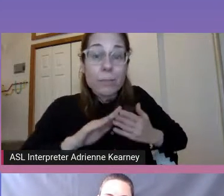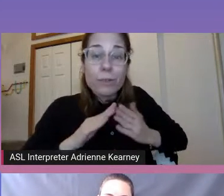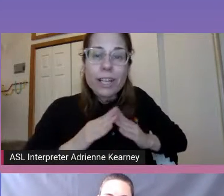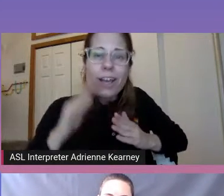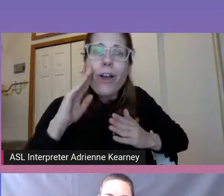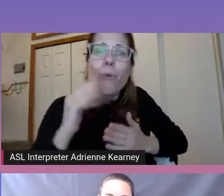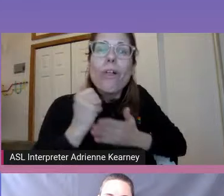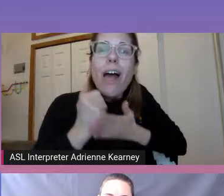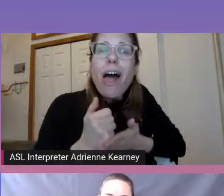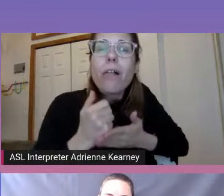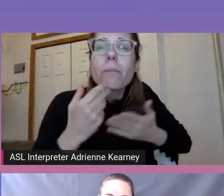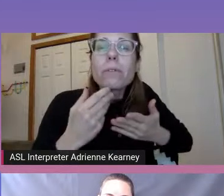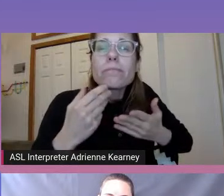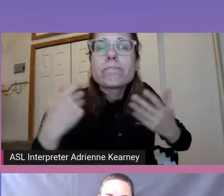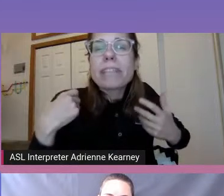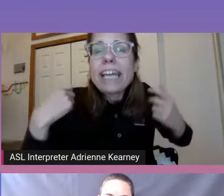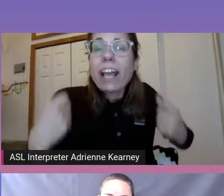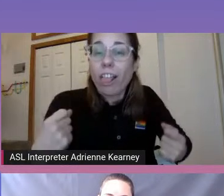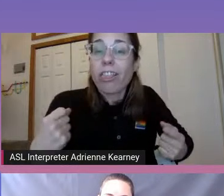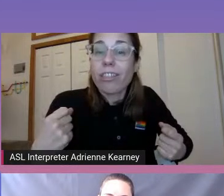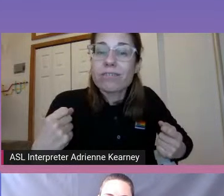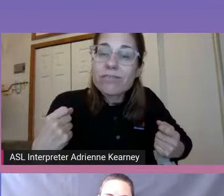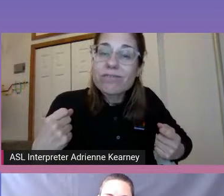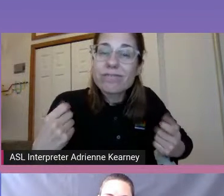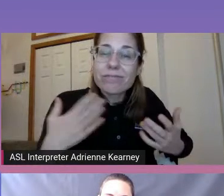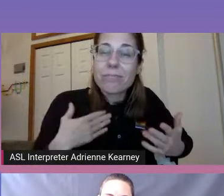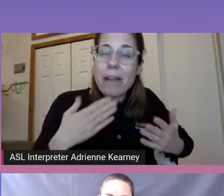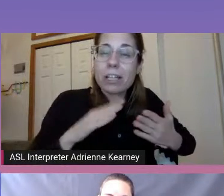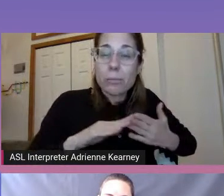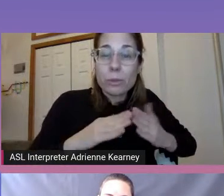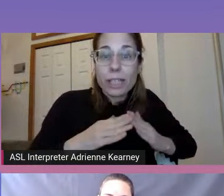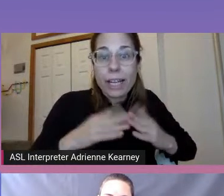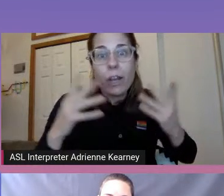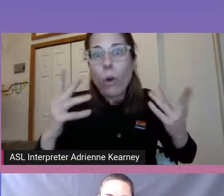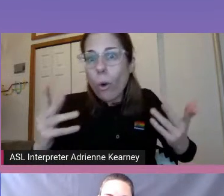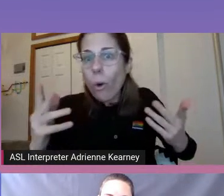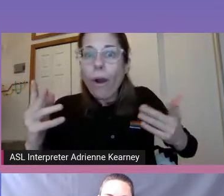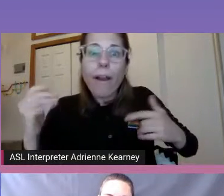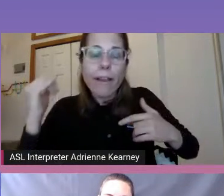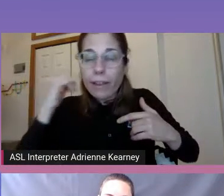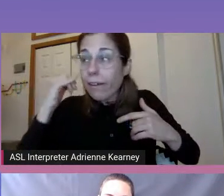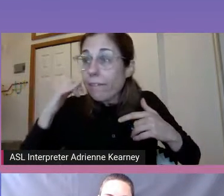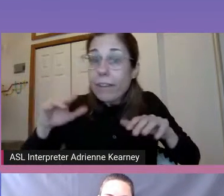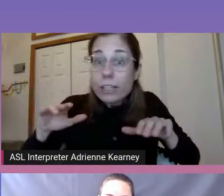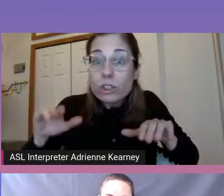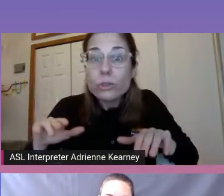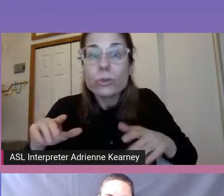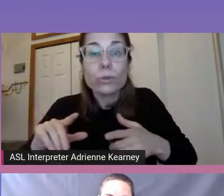of doing work for, the folks that need the most, which they recognize themselves in it.